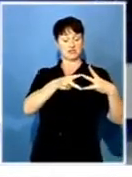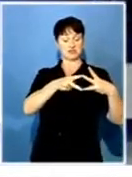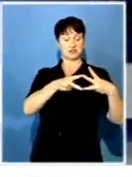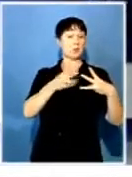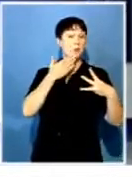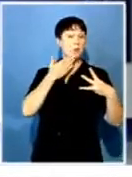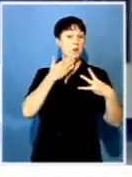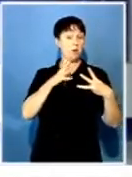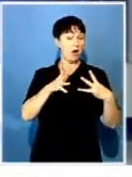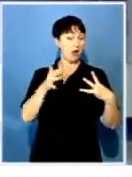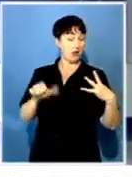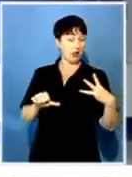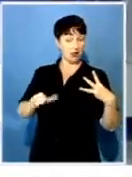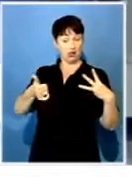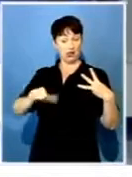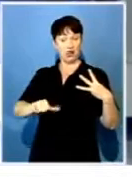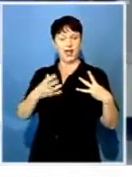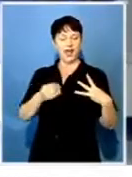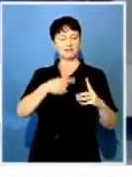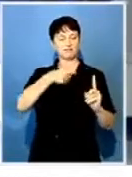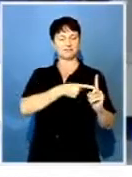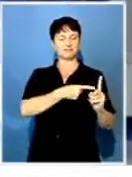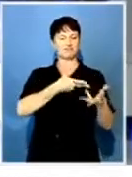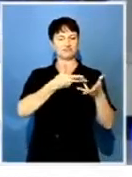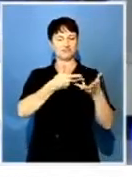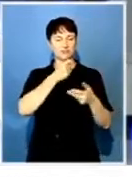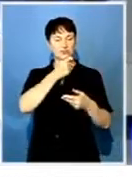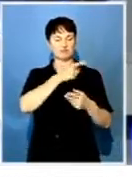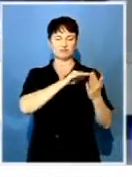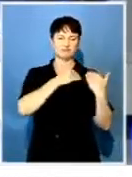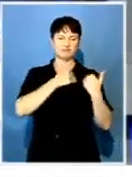economics editor Thandeka, Gqubule, Mbeki. Now, the country's new finance minister has